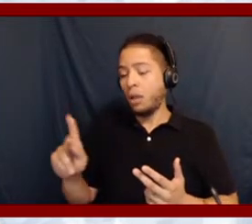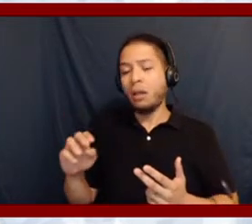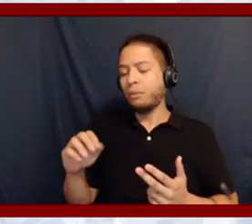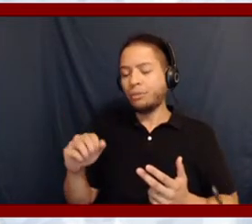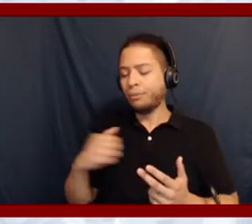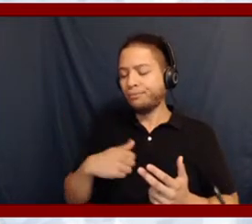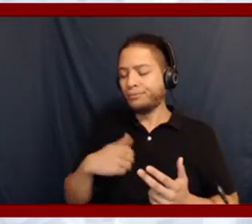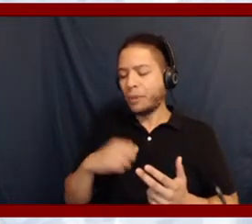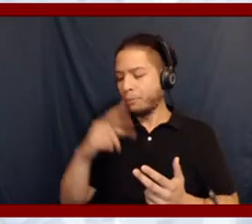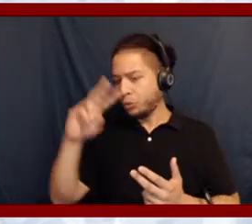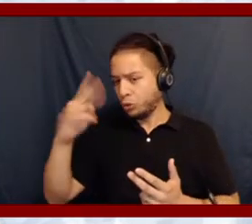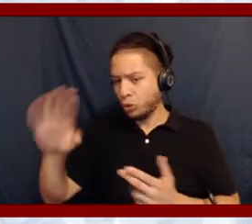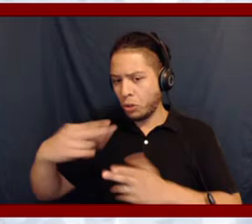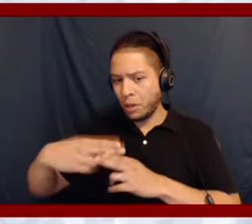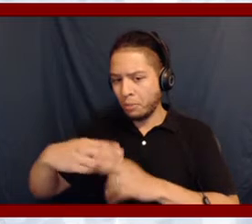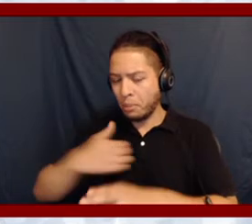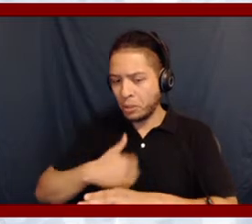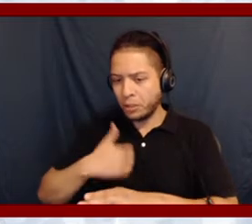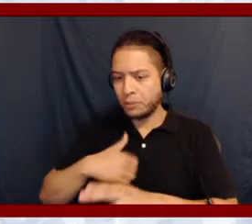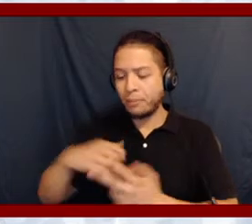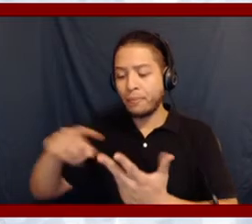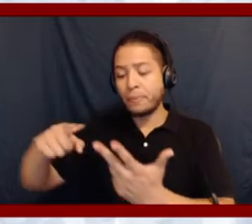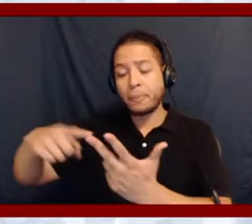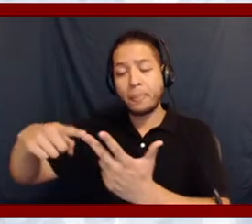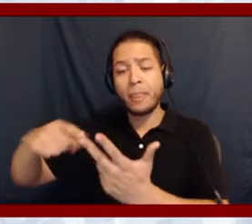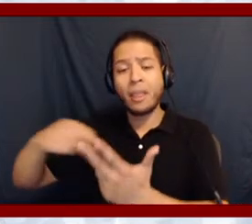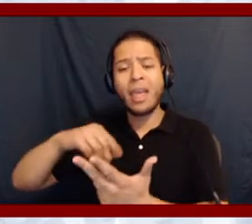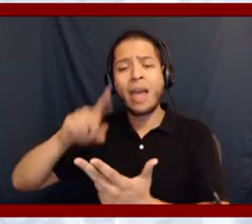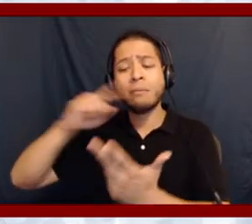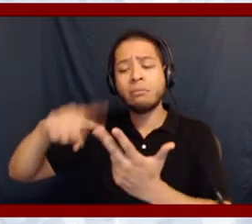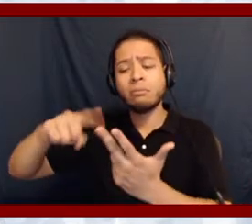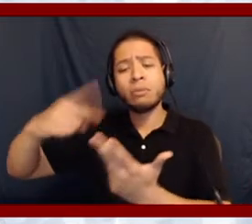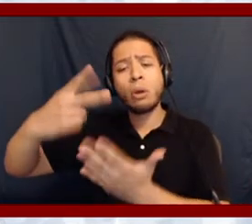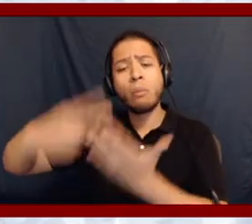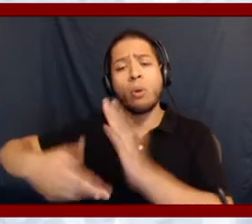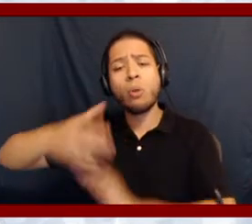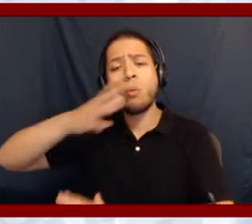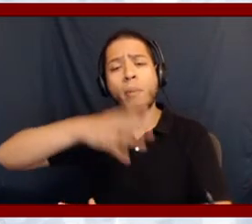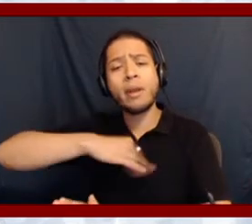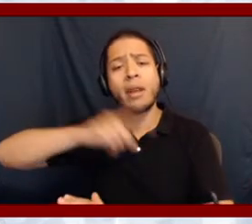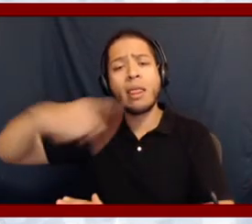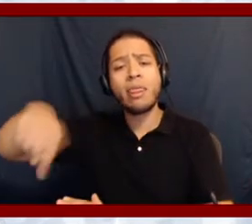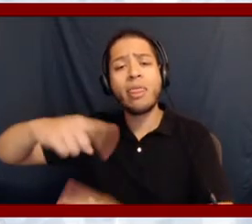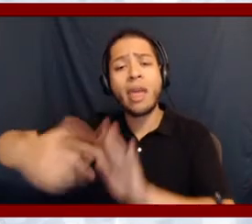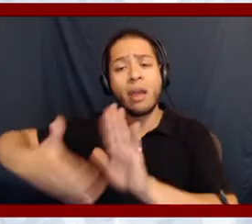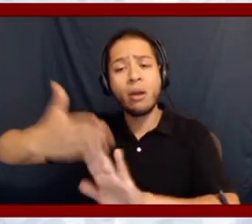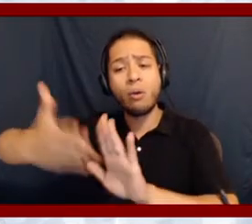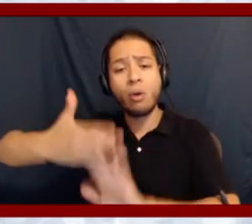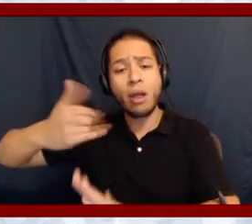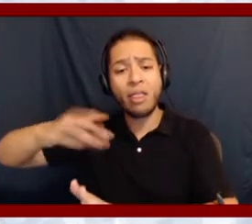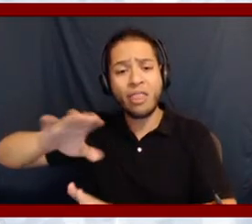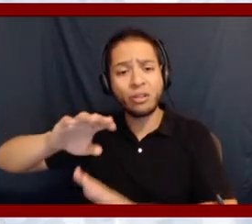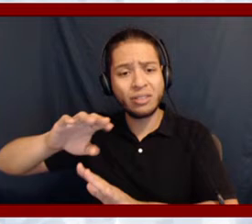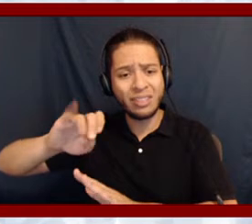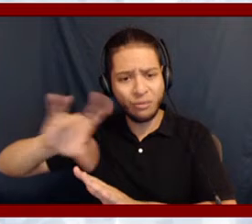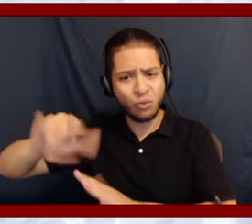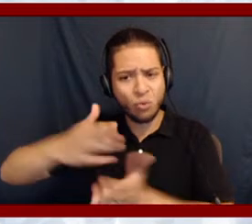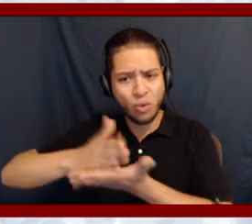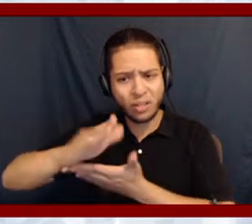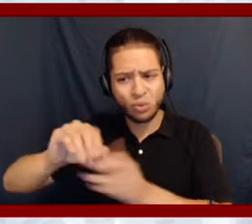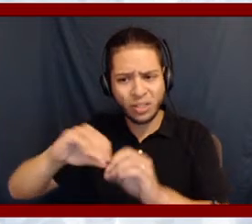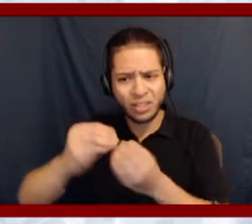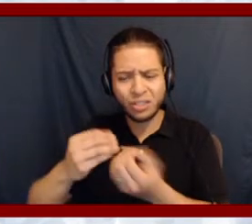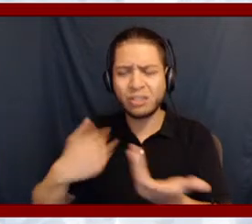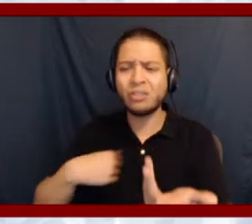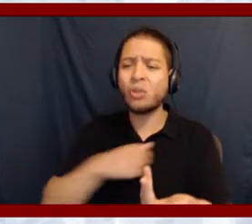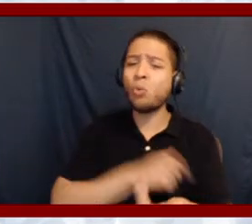So I don't think we can do it by talking about it. We have to do it by showing people we're serious. So